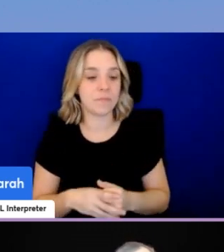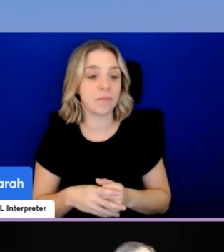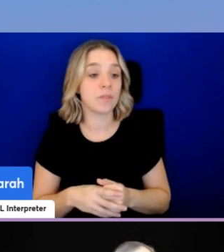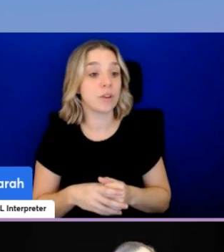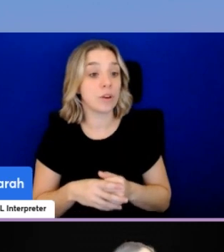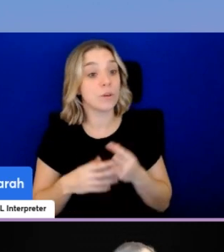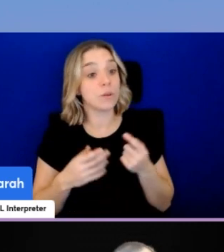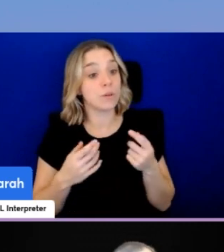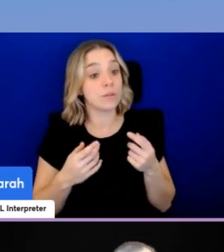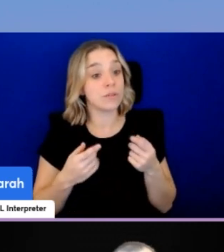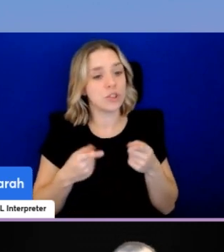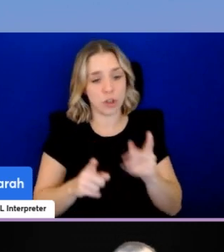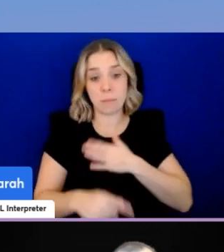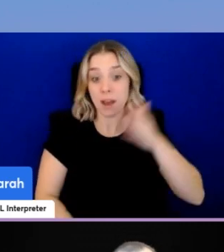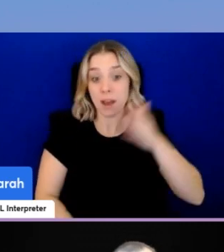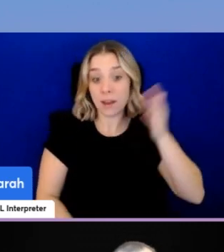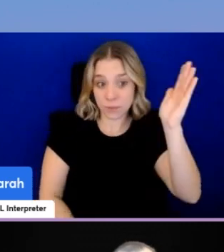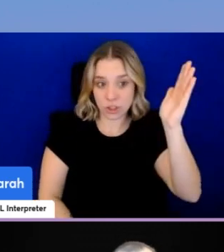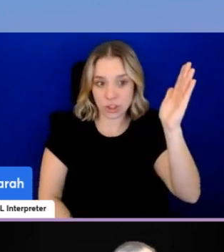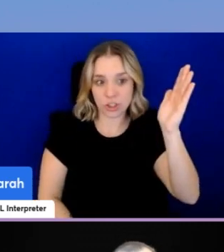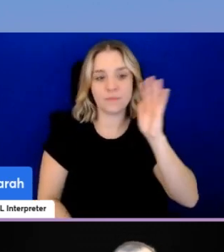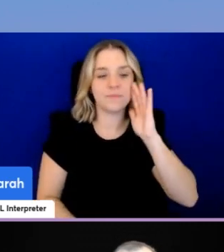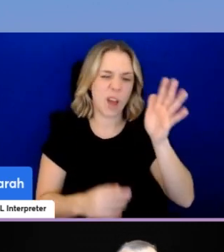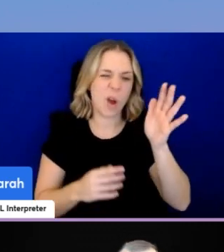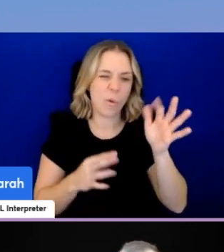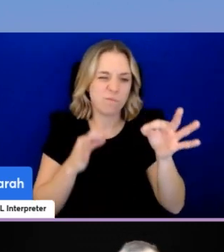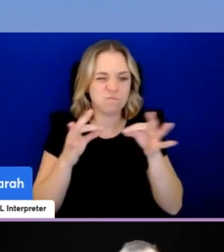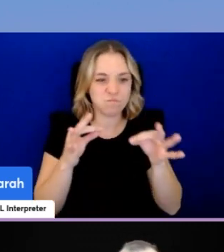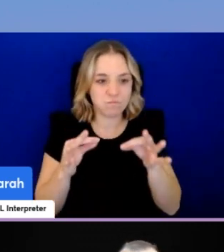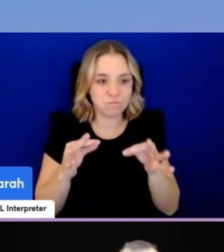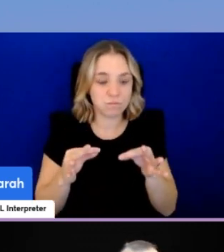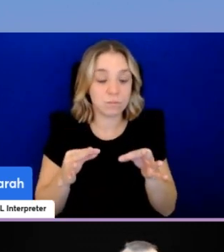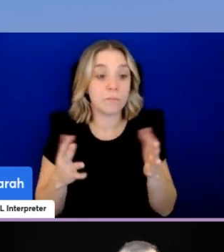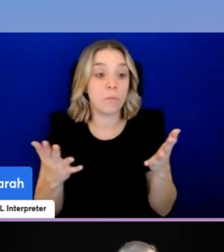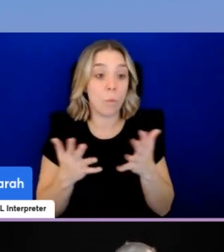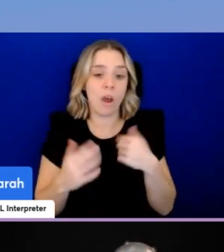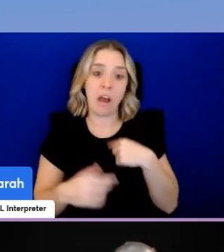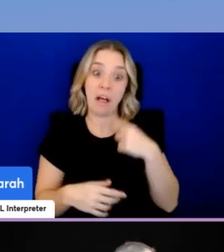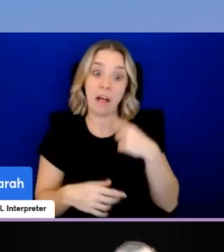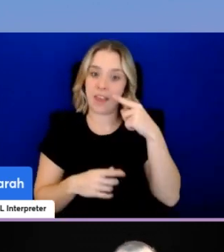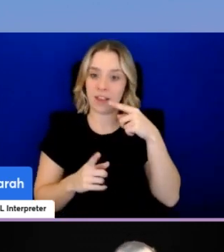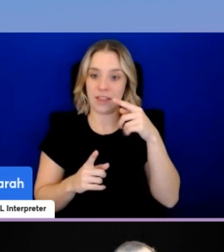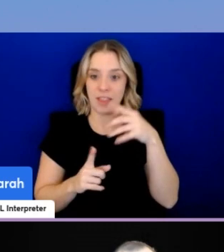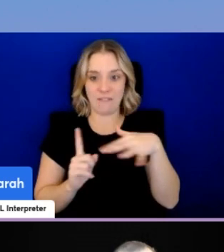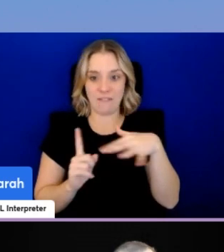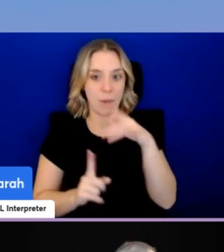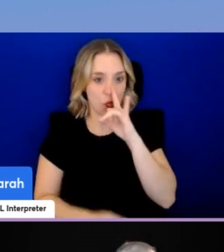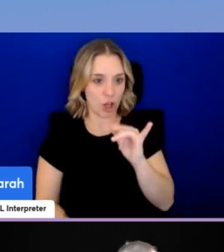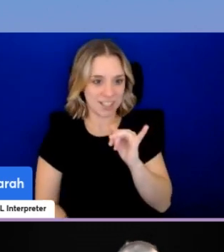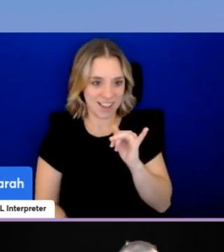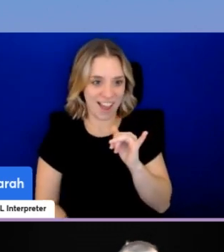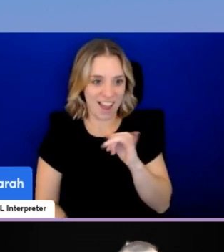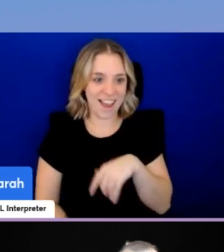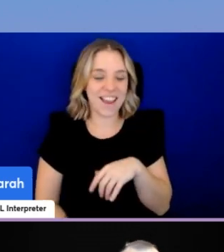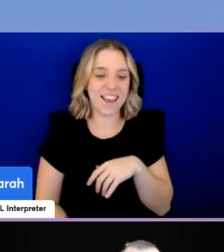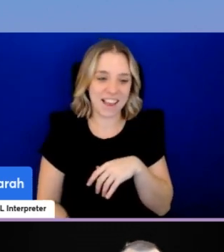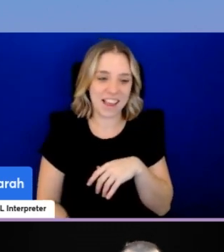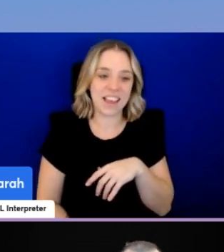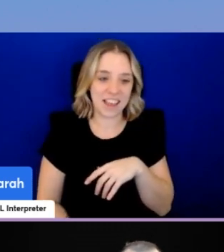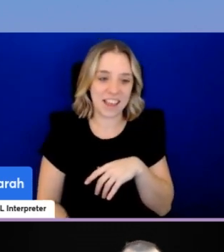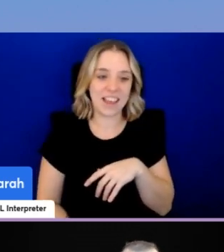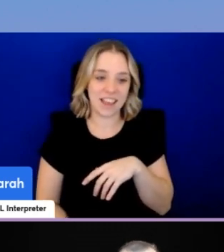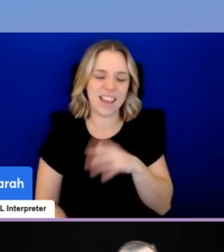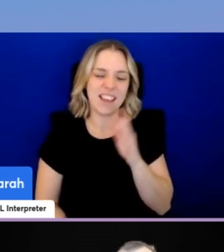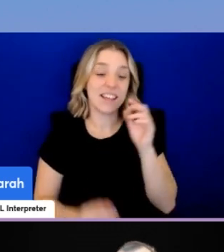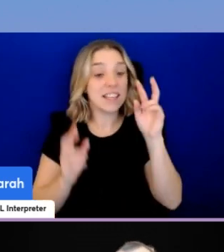this presentation, I'll go through what I think this environment looks like, and some of the topics I'll